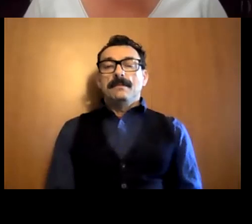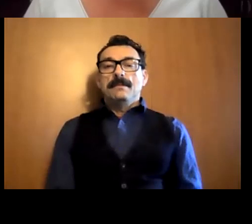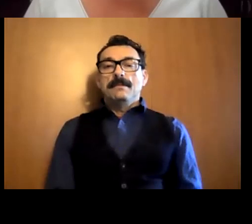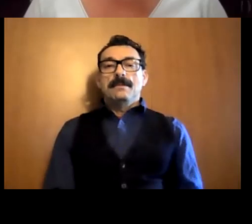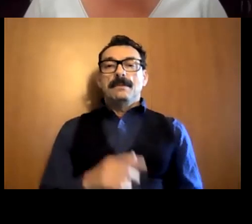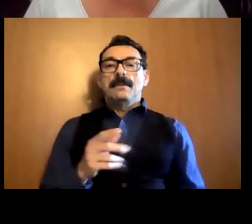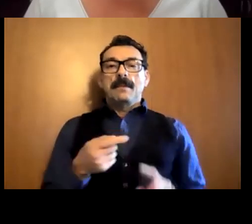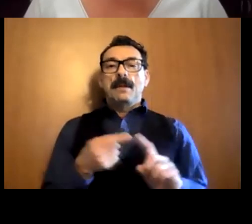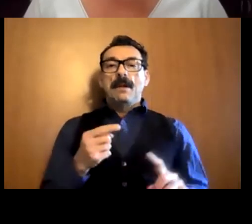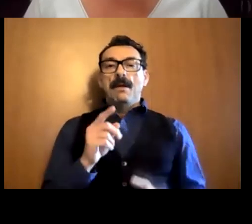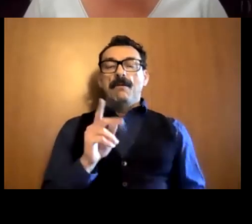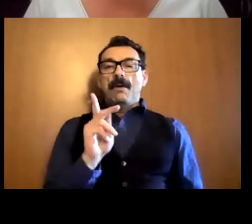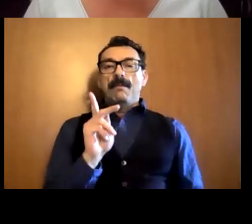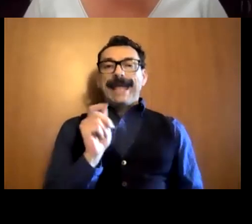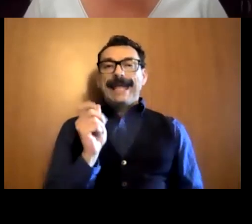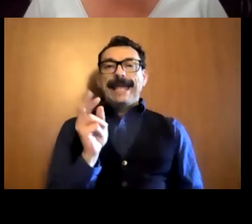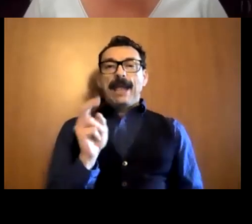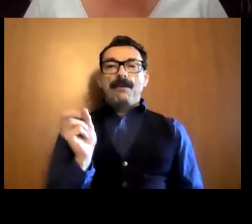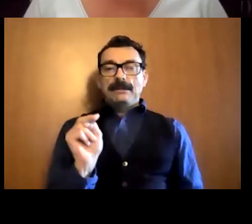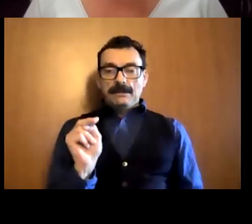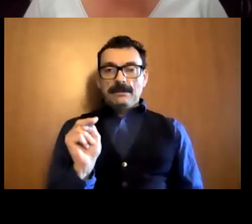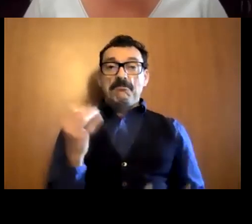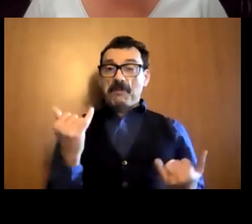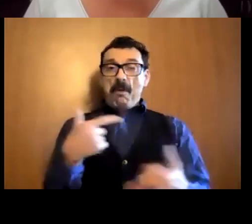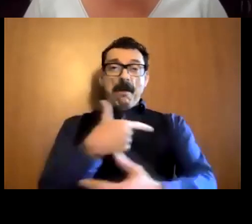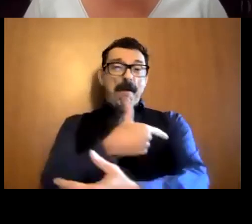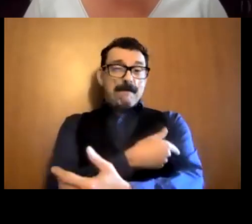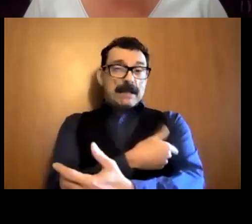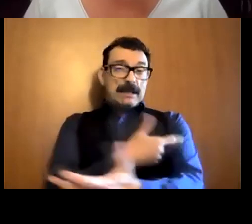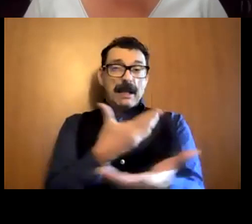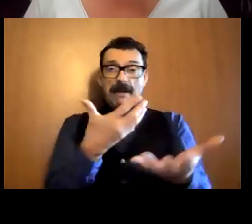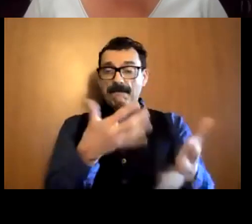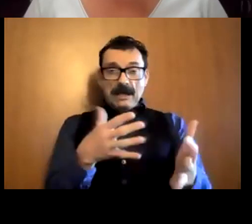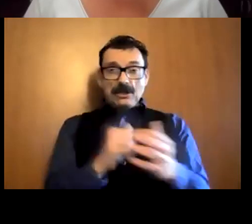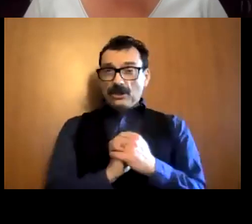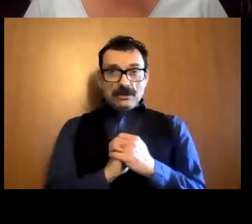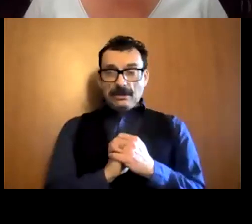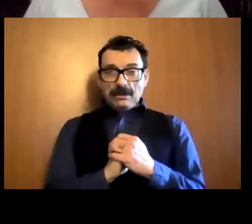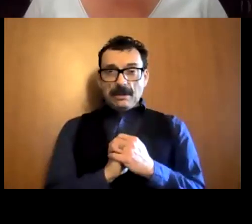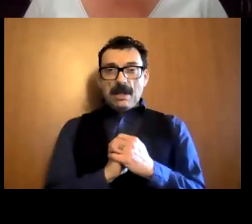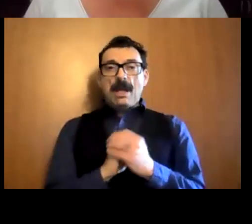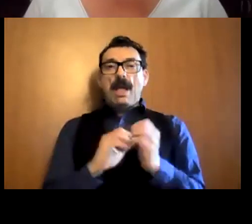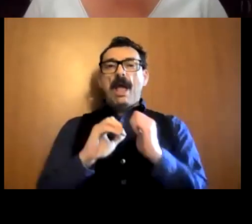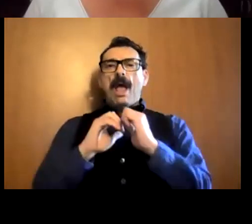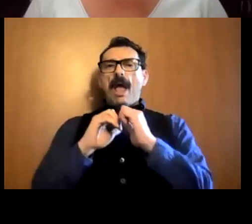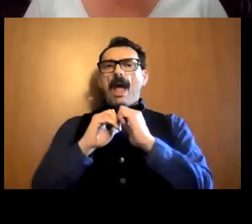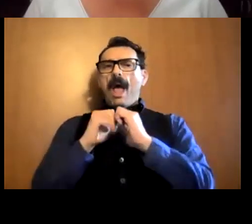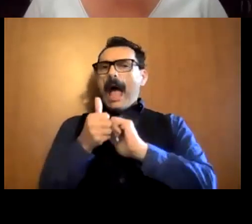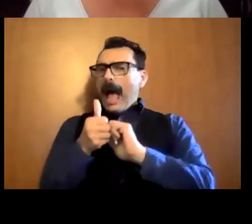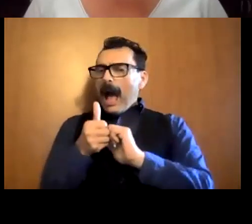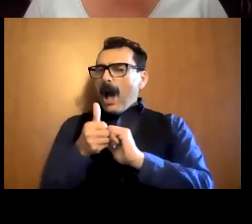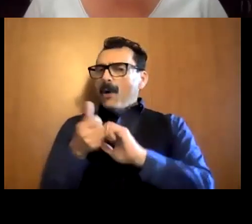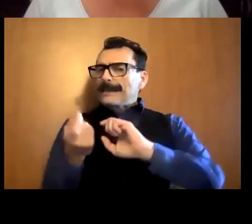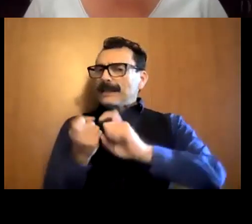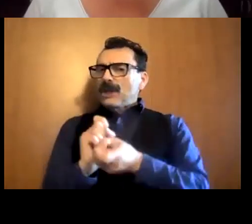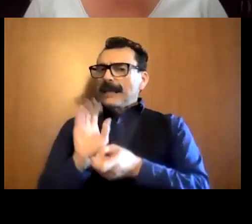Karen asks, now that you're vaccinated, how are you all responding in terms of your behavior? To what degree